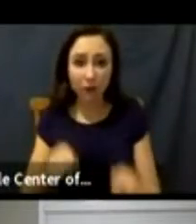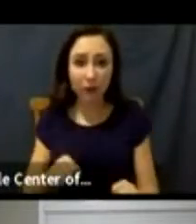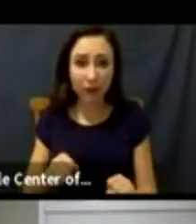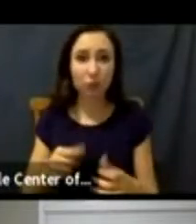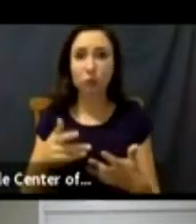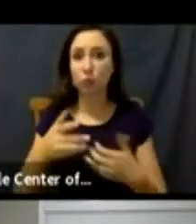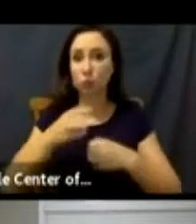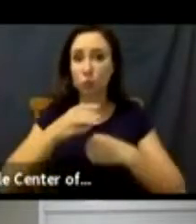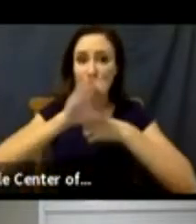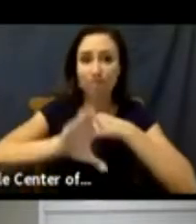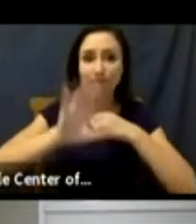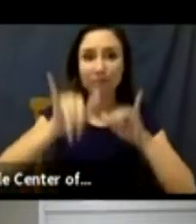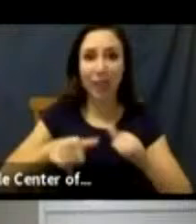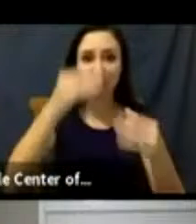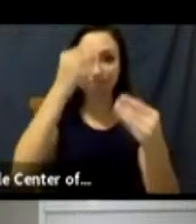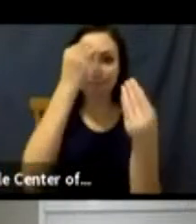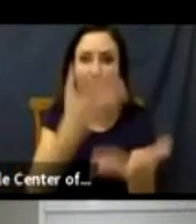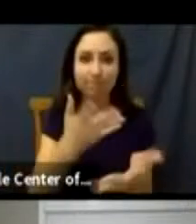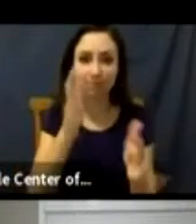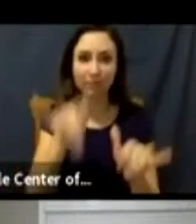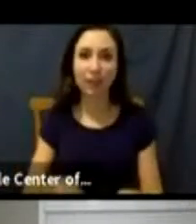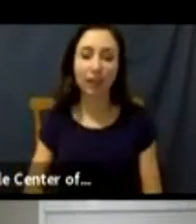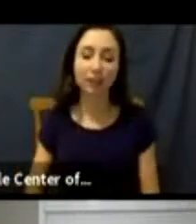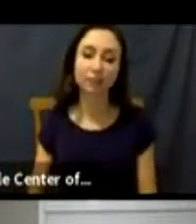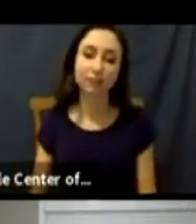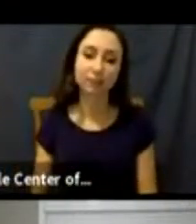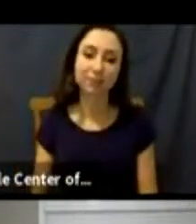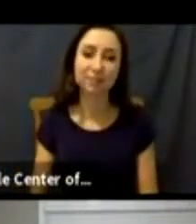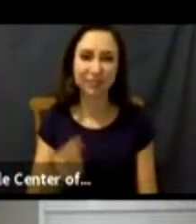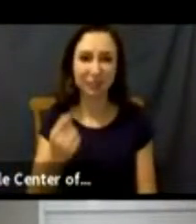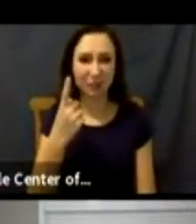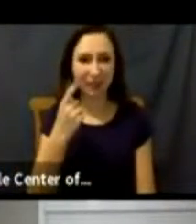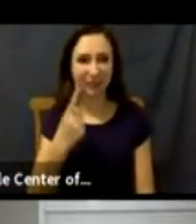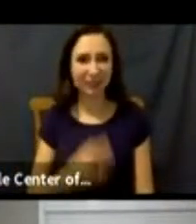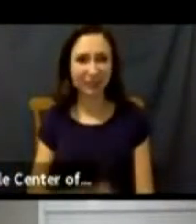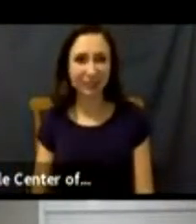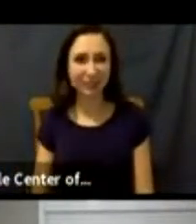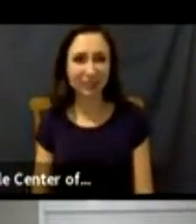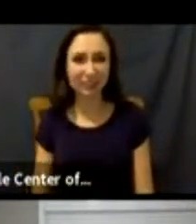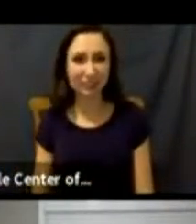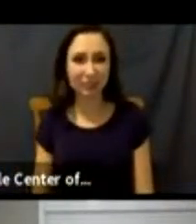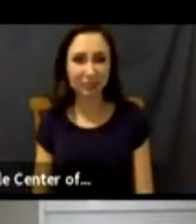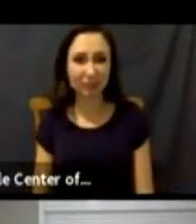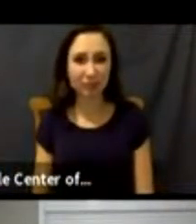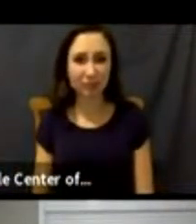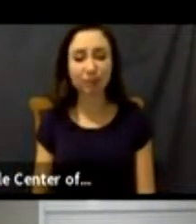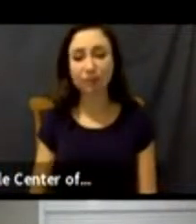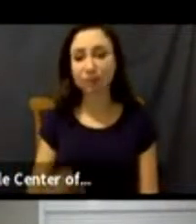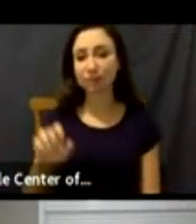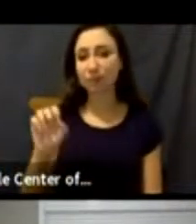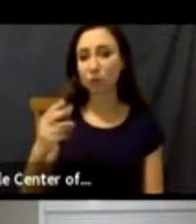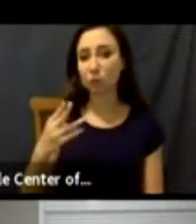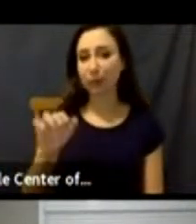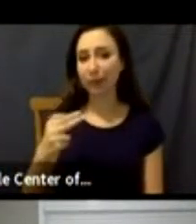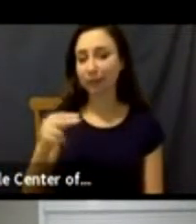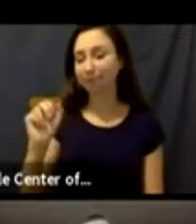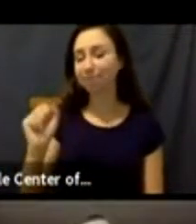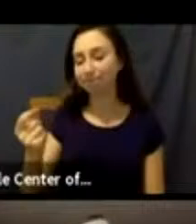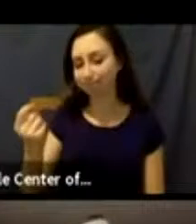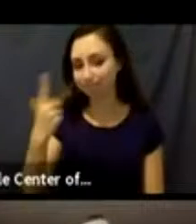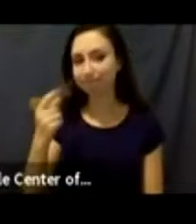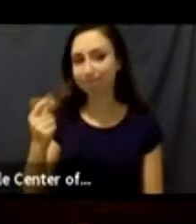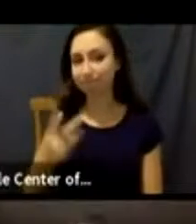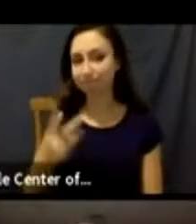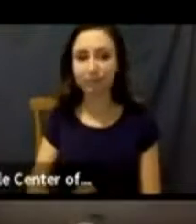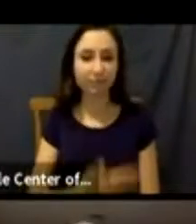that and to get that across to folks. Does that make sense, sir? It does. I mean, I understand what you said. Yeah, thank